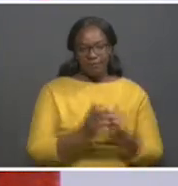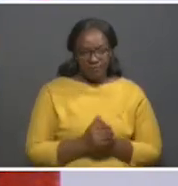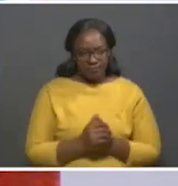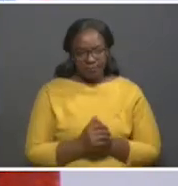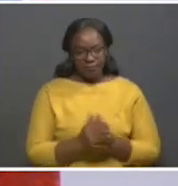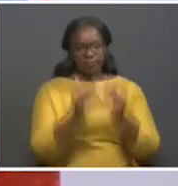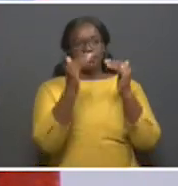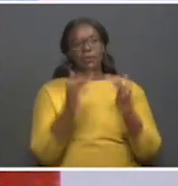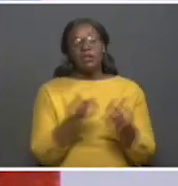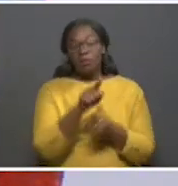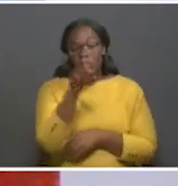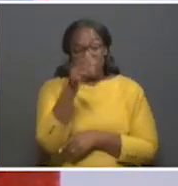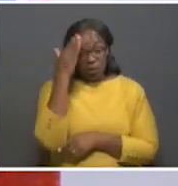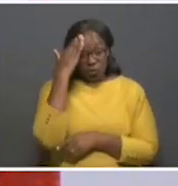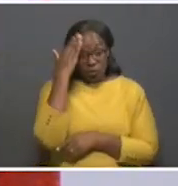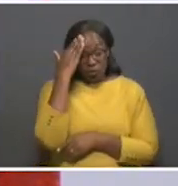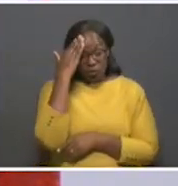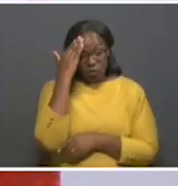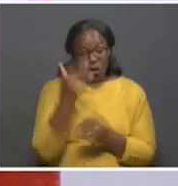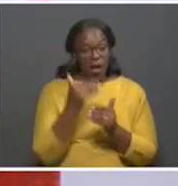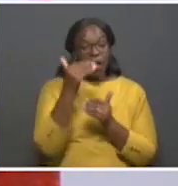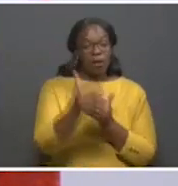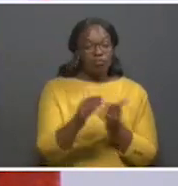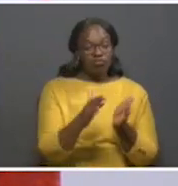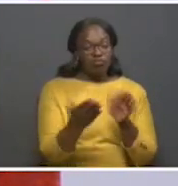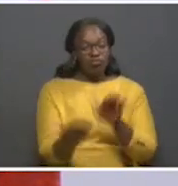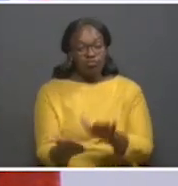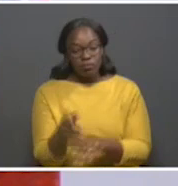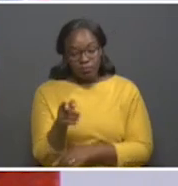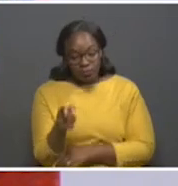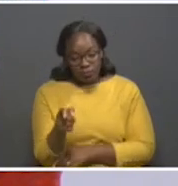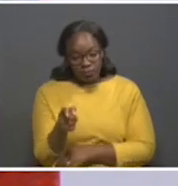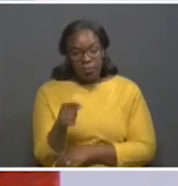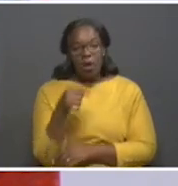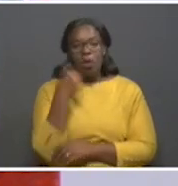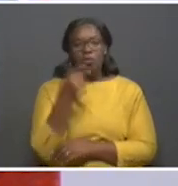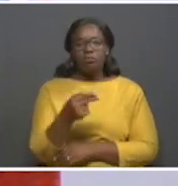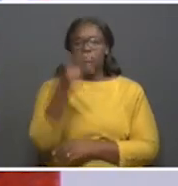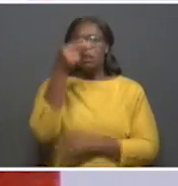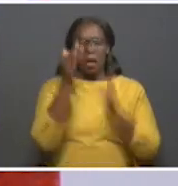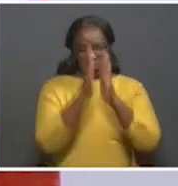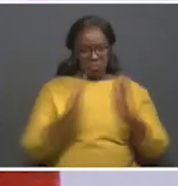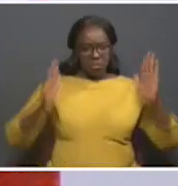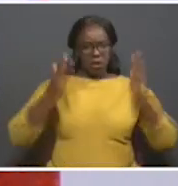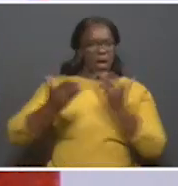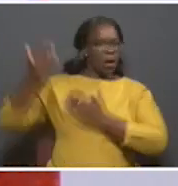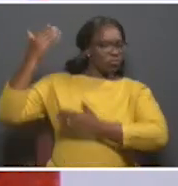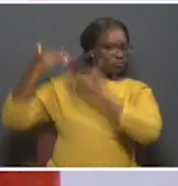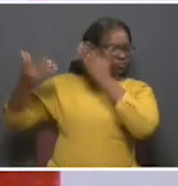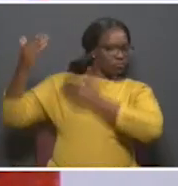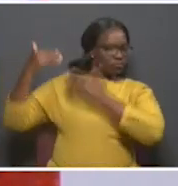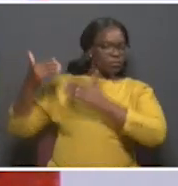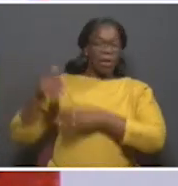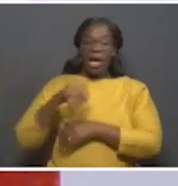other thing I would like you to note is, after the death of him who was the high priest in those days, no